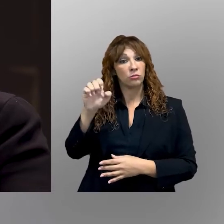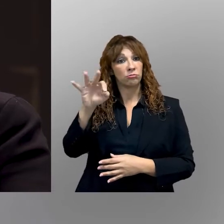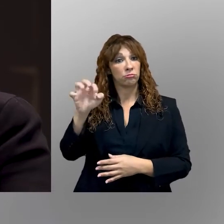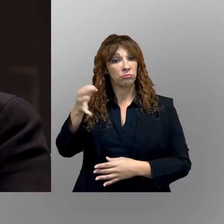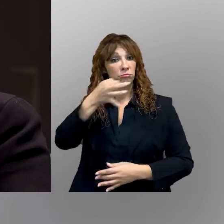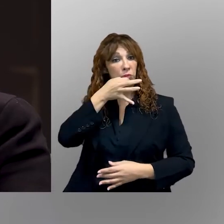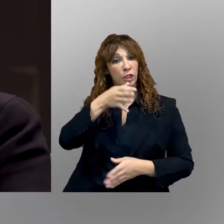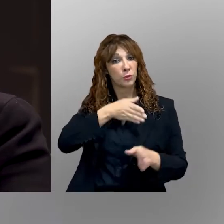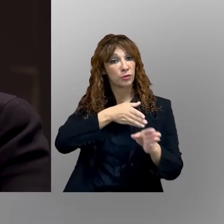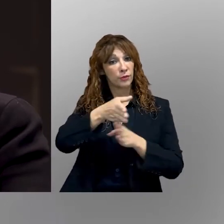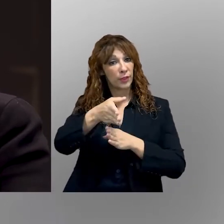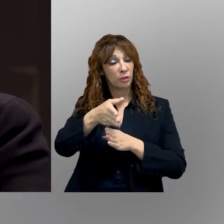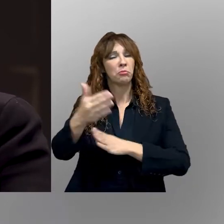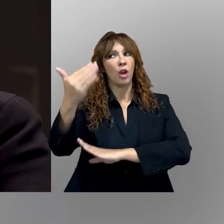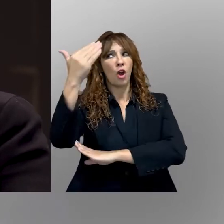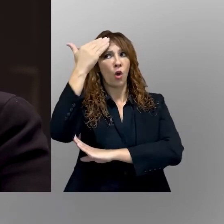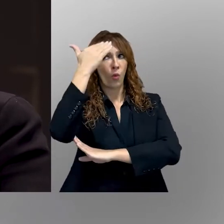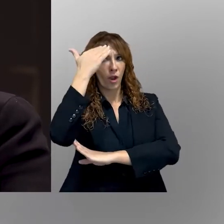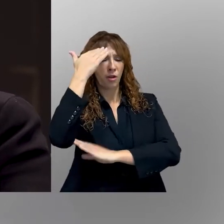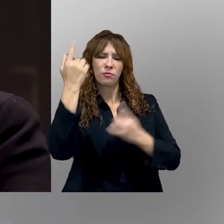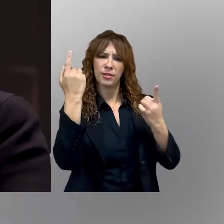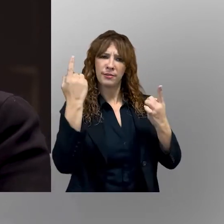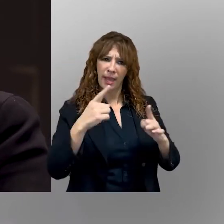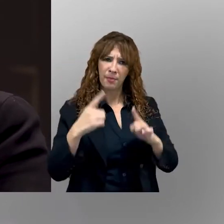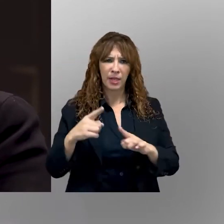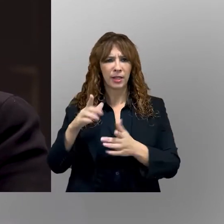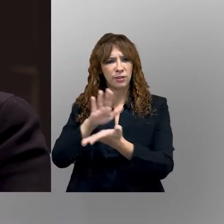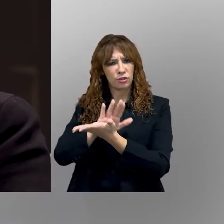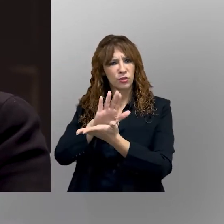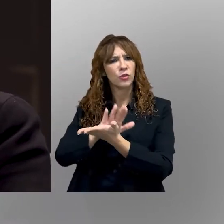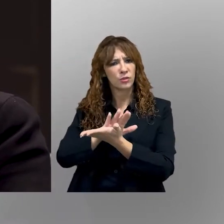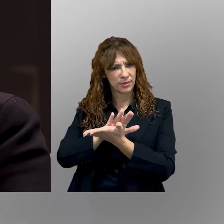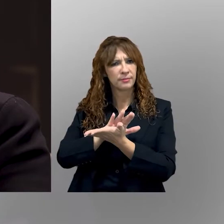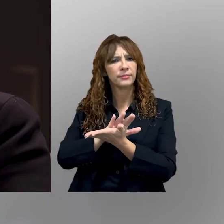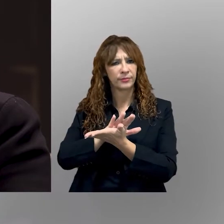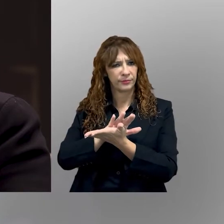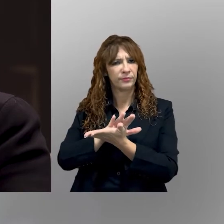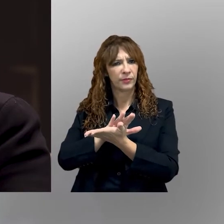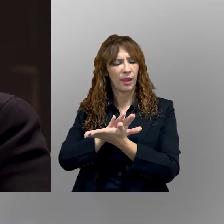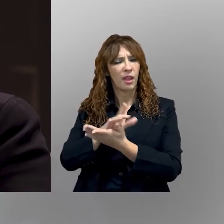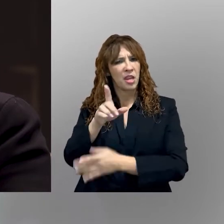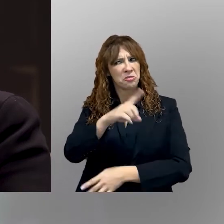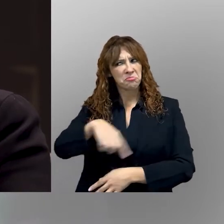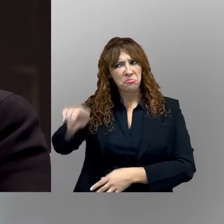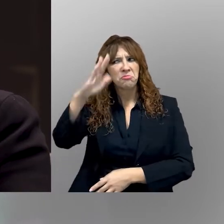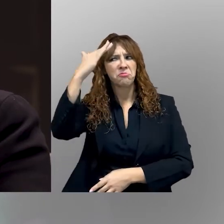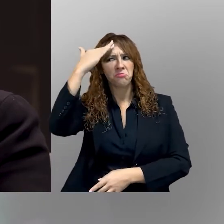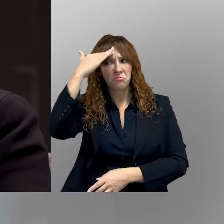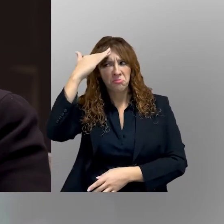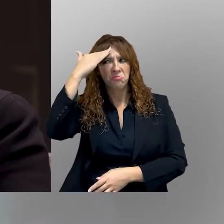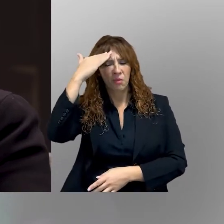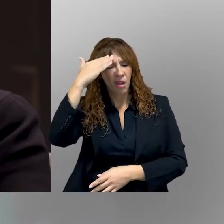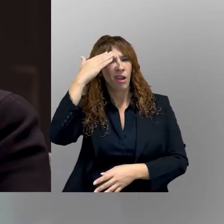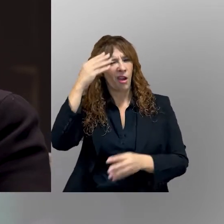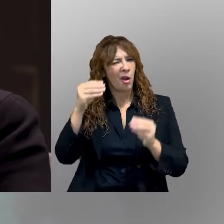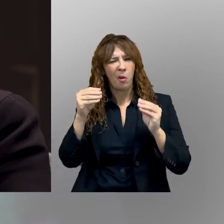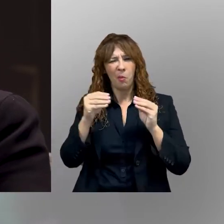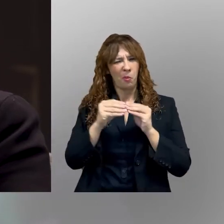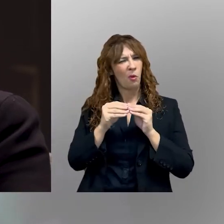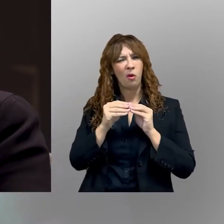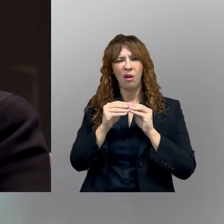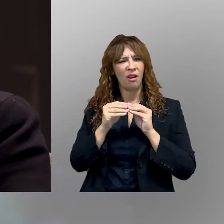were experts in the field. They were aware of what was going on in the schools and were aware